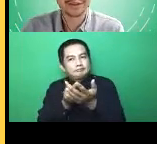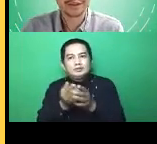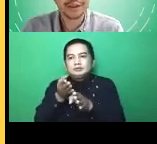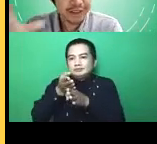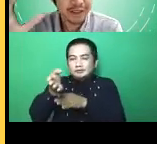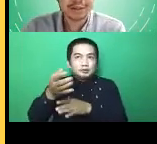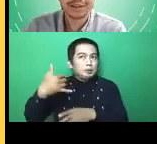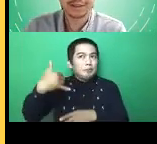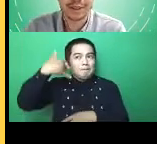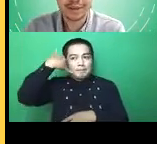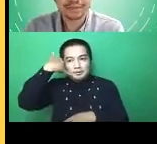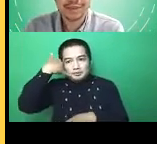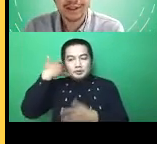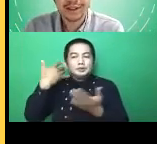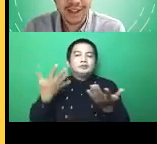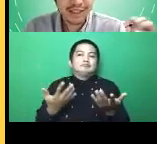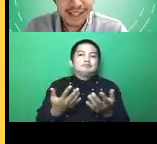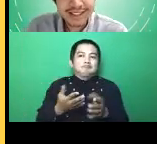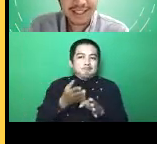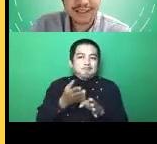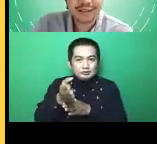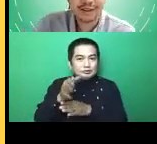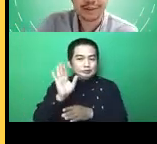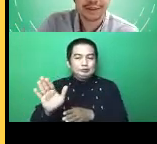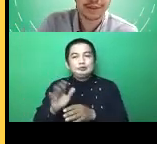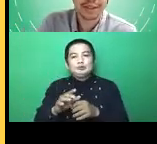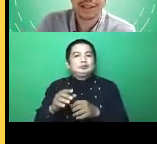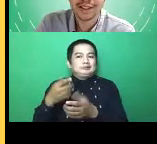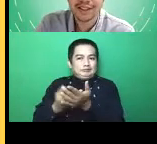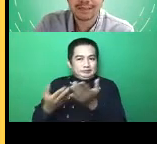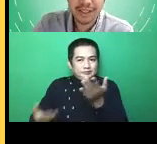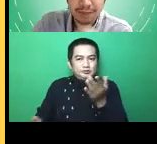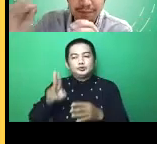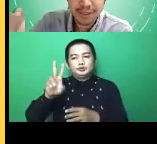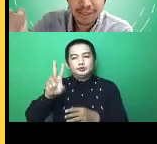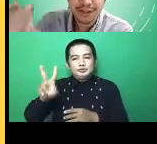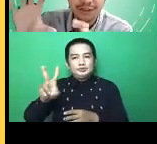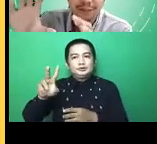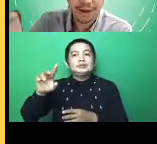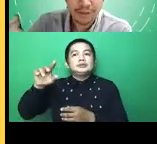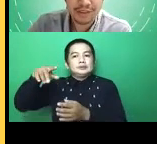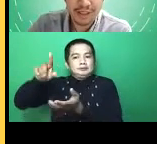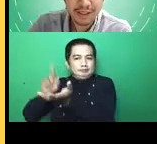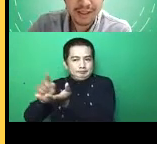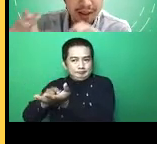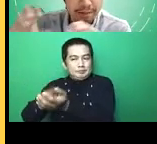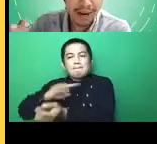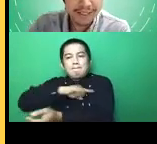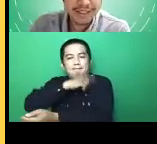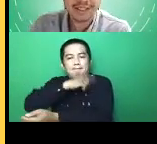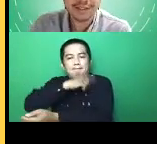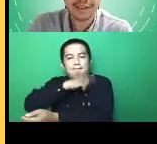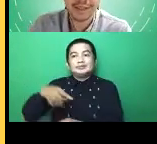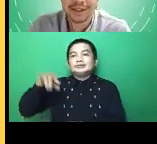phone, directly onto a tumbler? And that's the kind of thing you could do with UV printing, because it prints a very powerful ink that